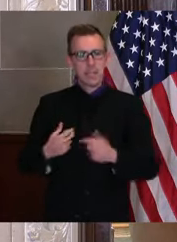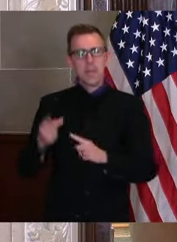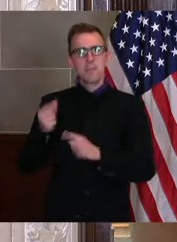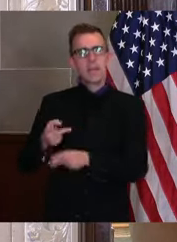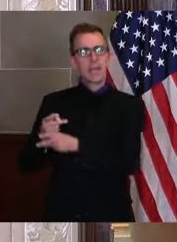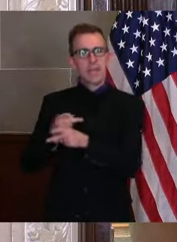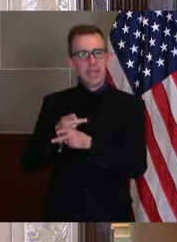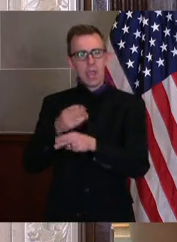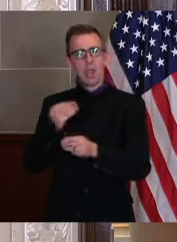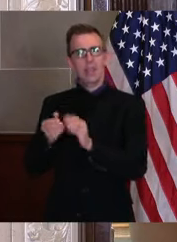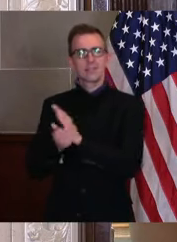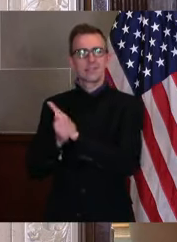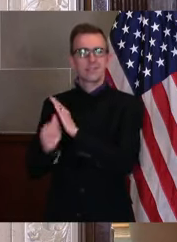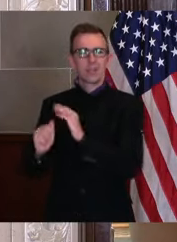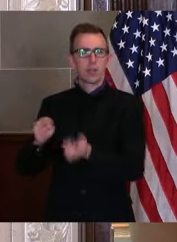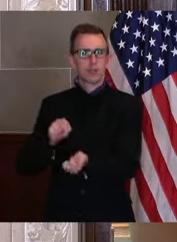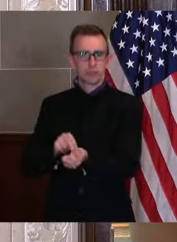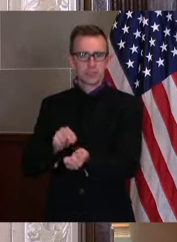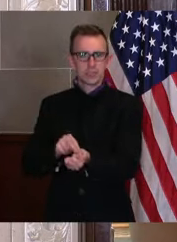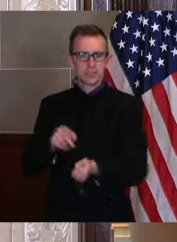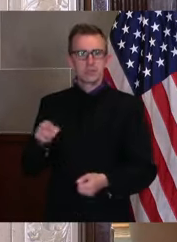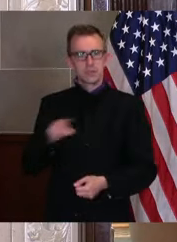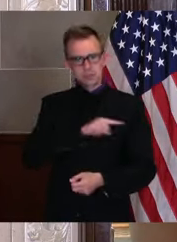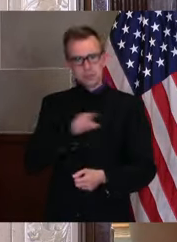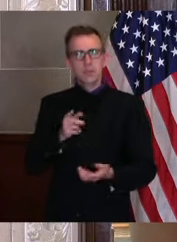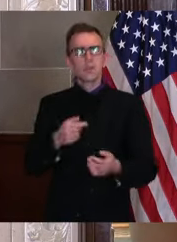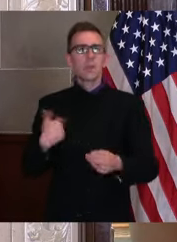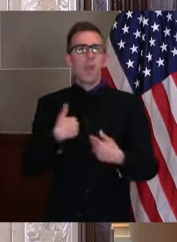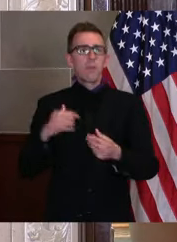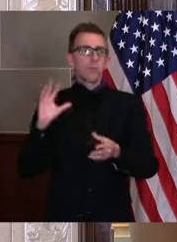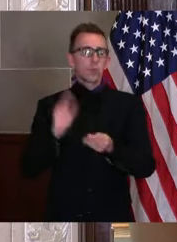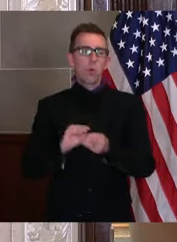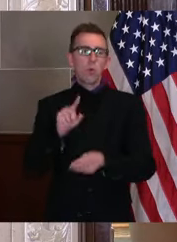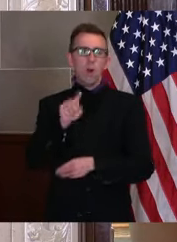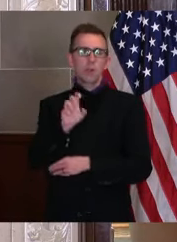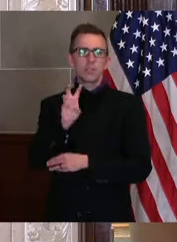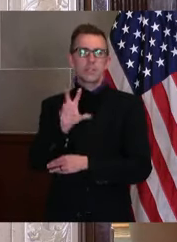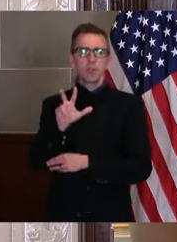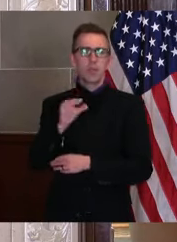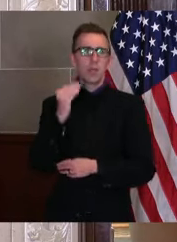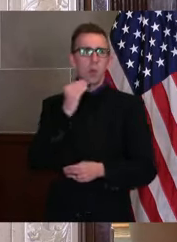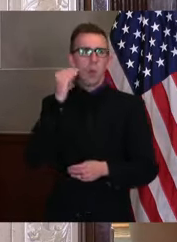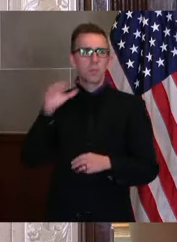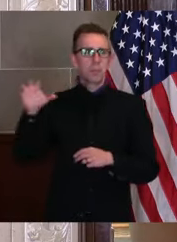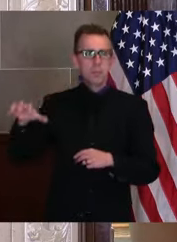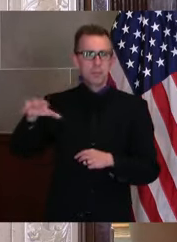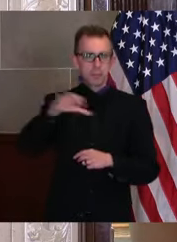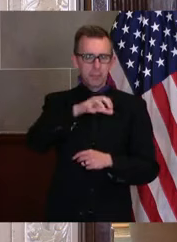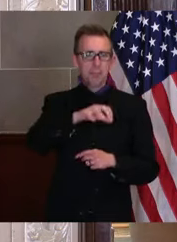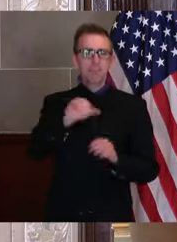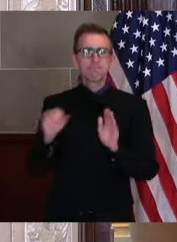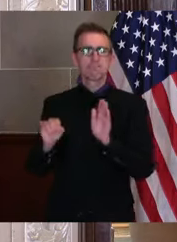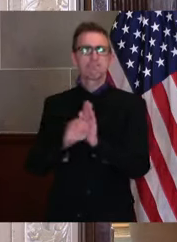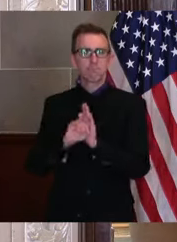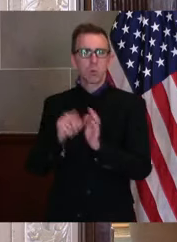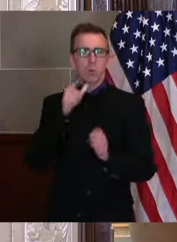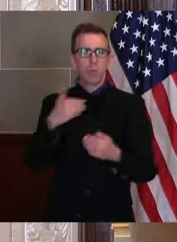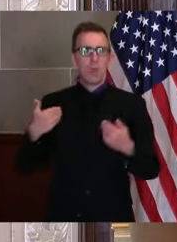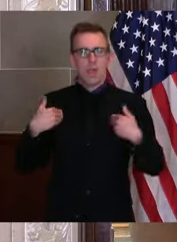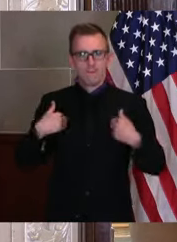and skilled nursing. We have a total of 163 homes that have had a positive